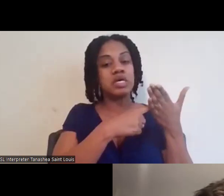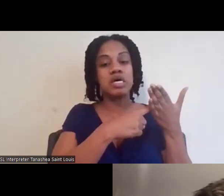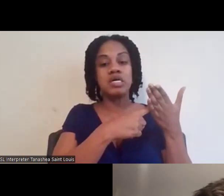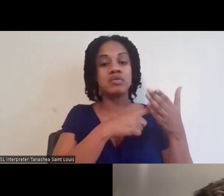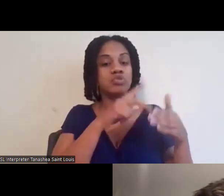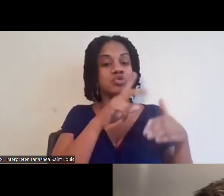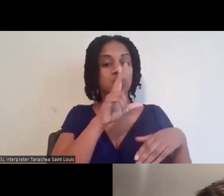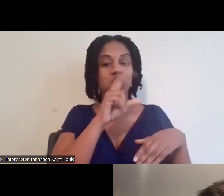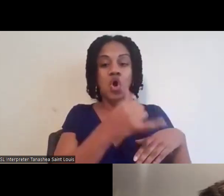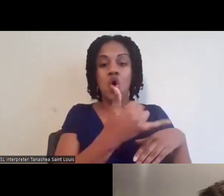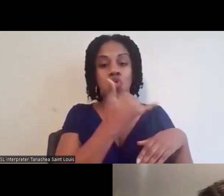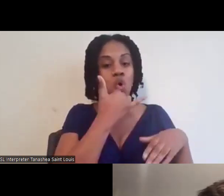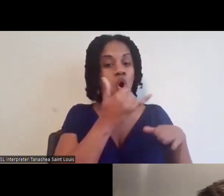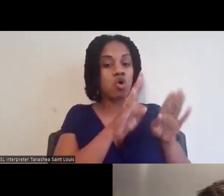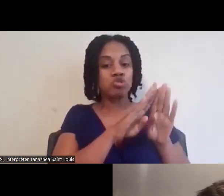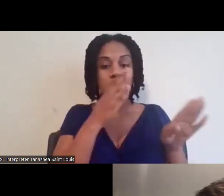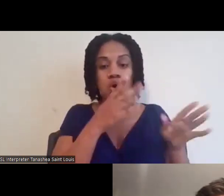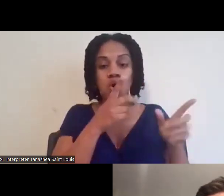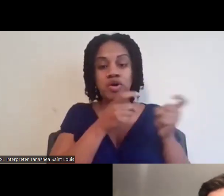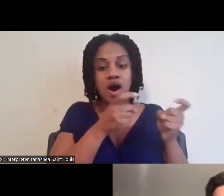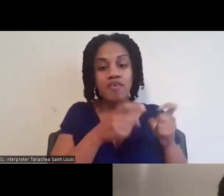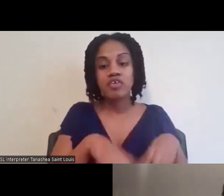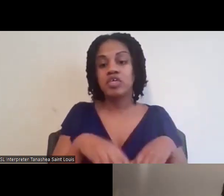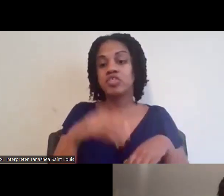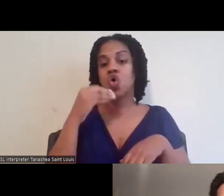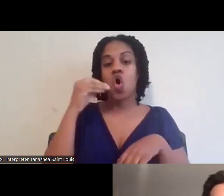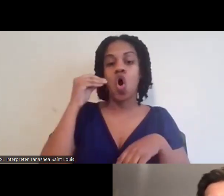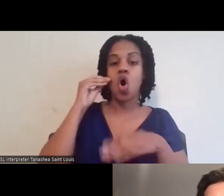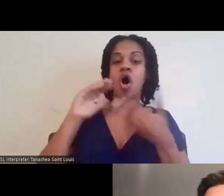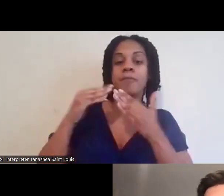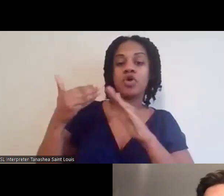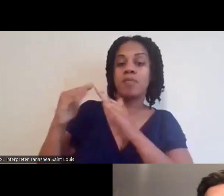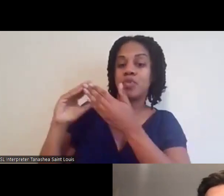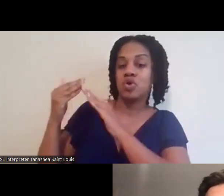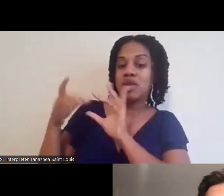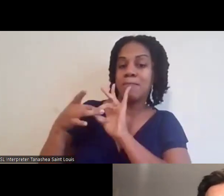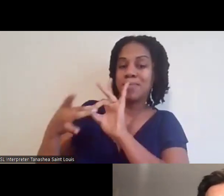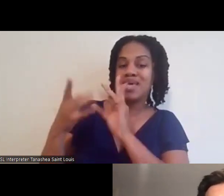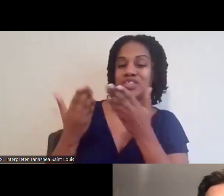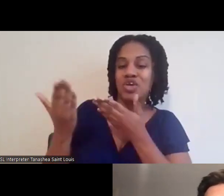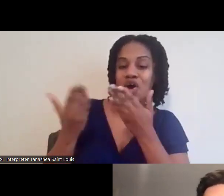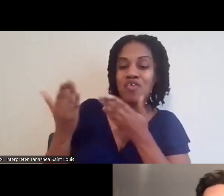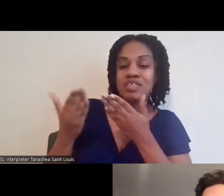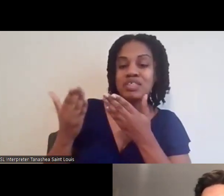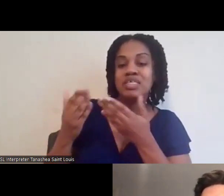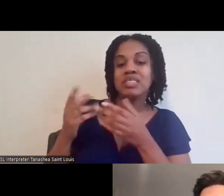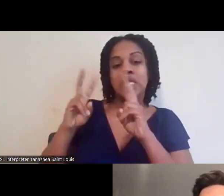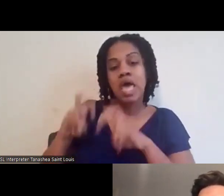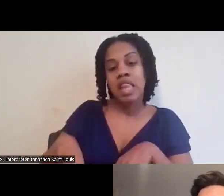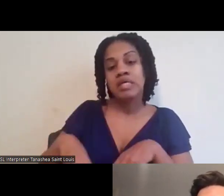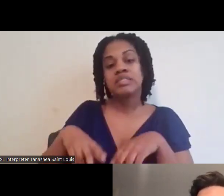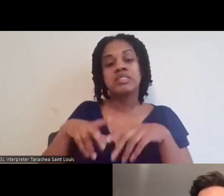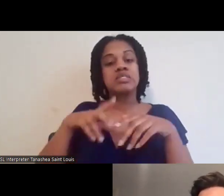door governance, the home and community-based services gap analysis, California 2030